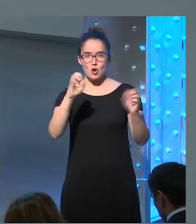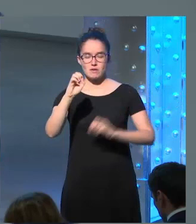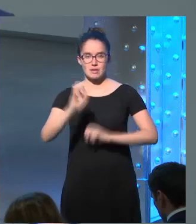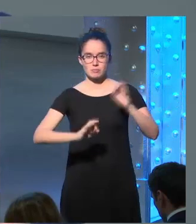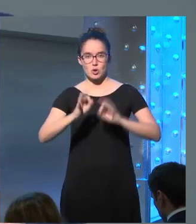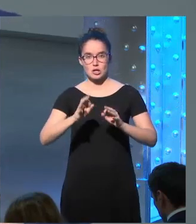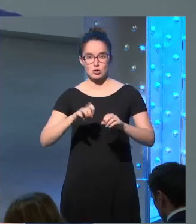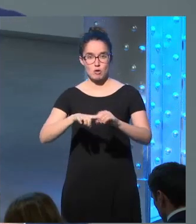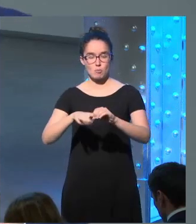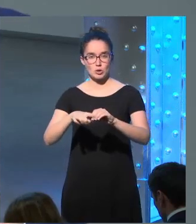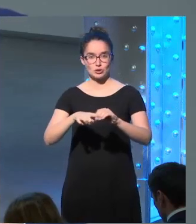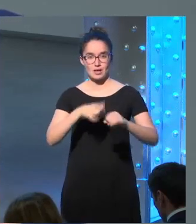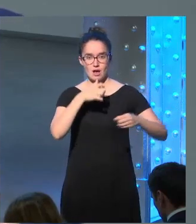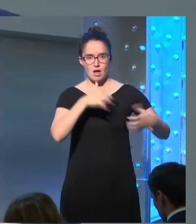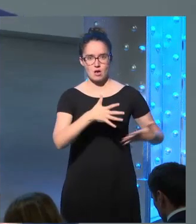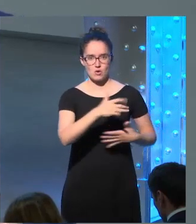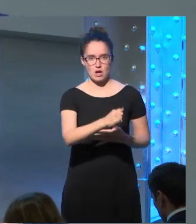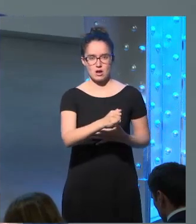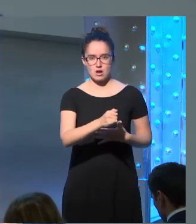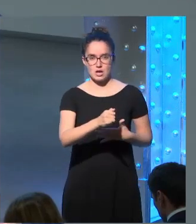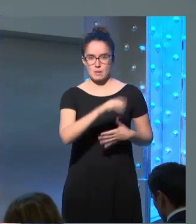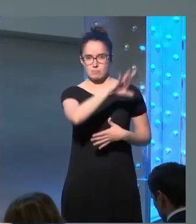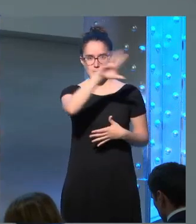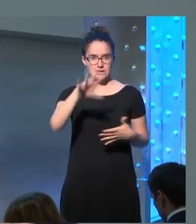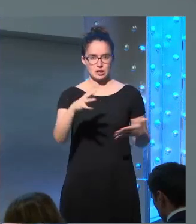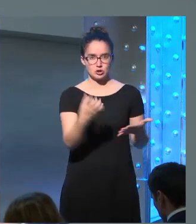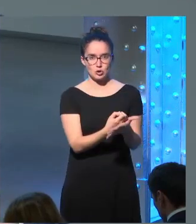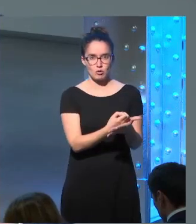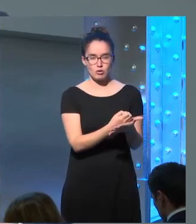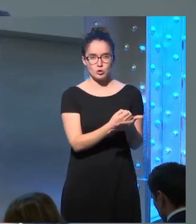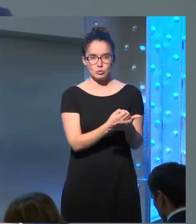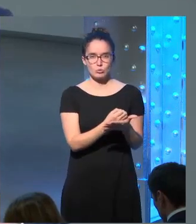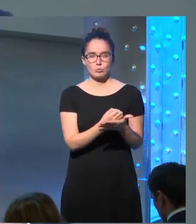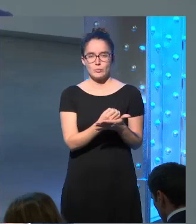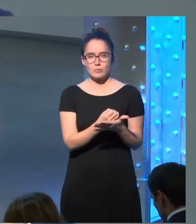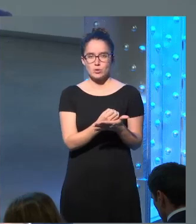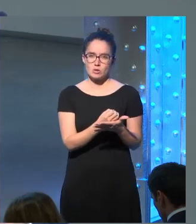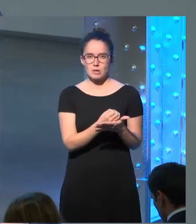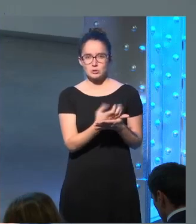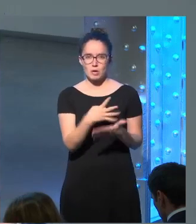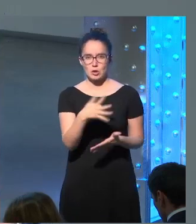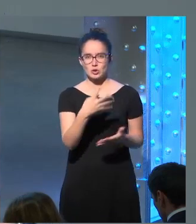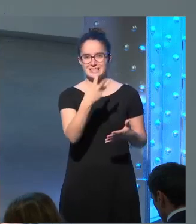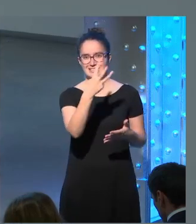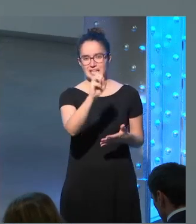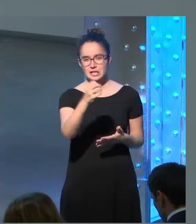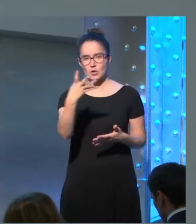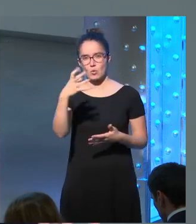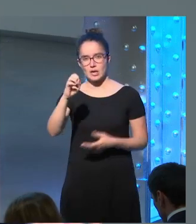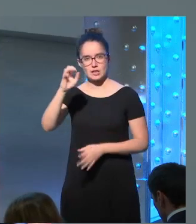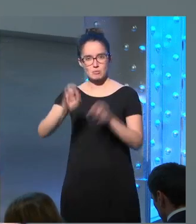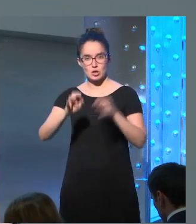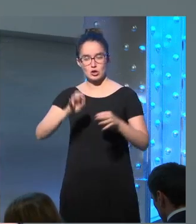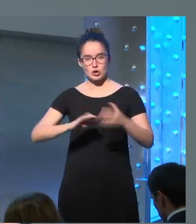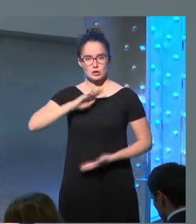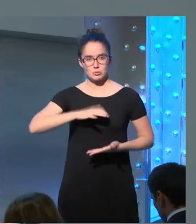15% of the jobs will disappear, that 90% of the jobs that we have right now will have an impact of around 30